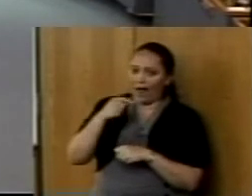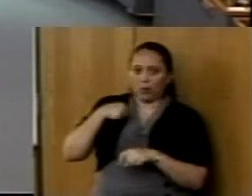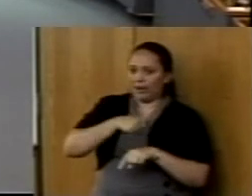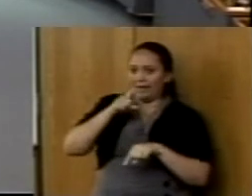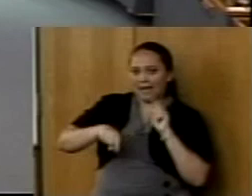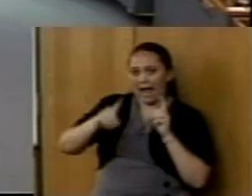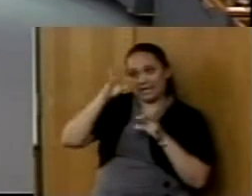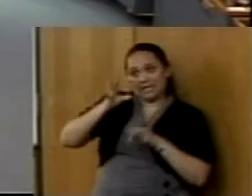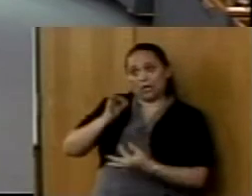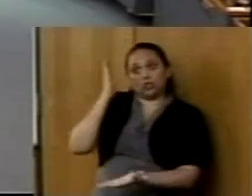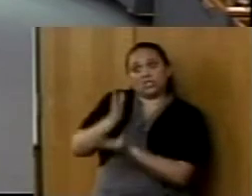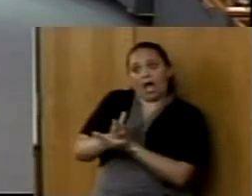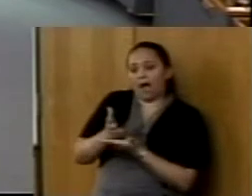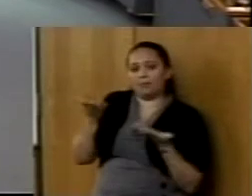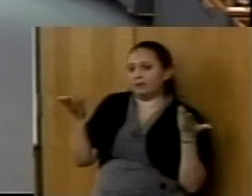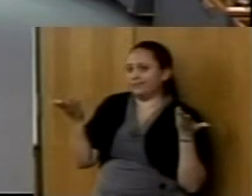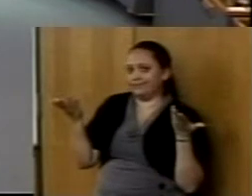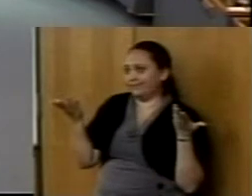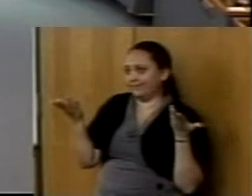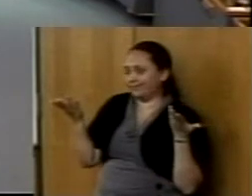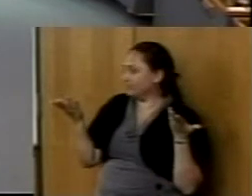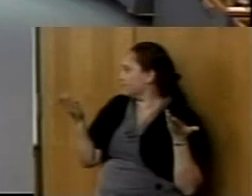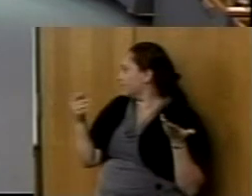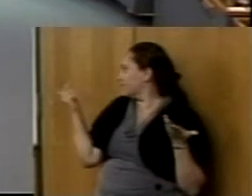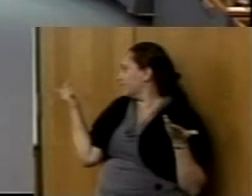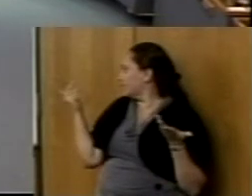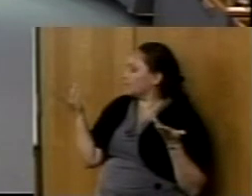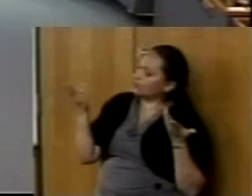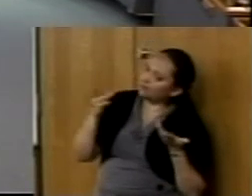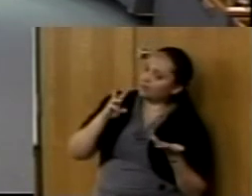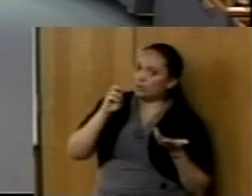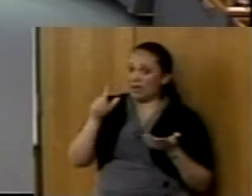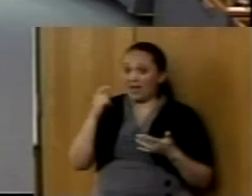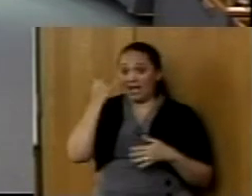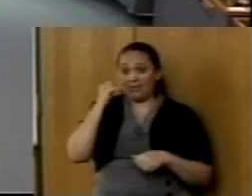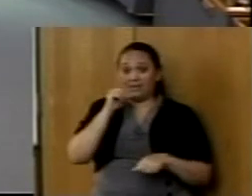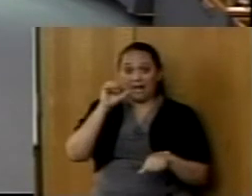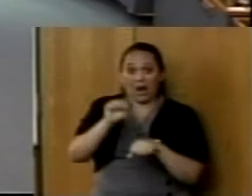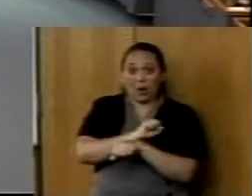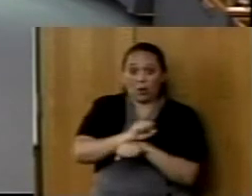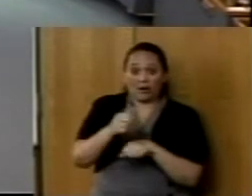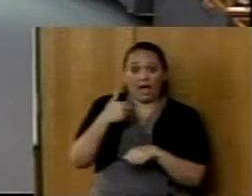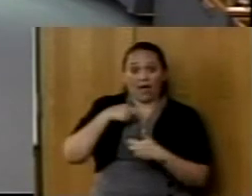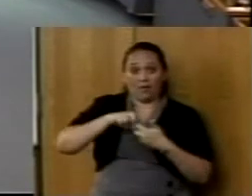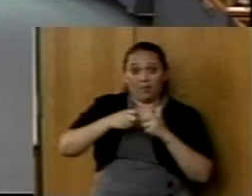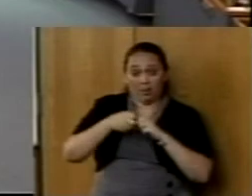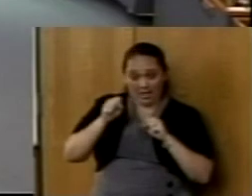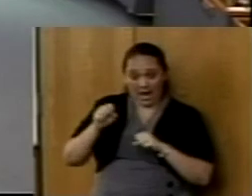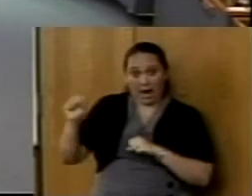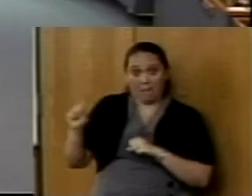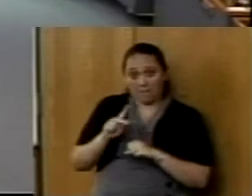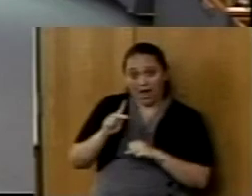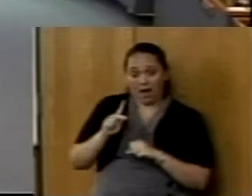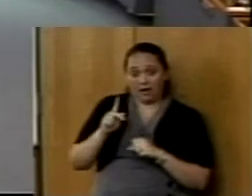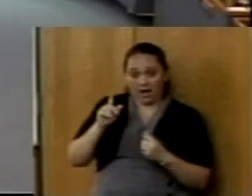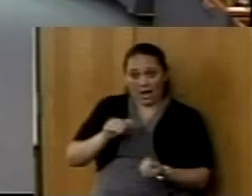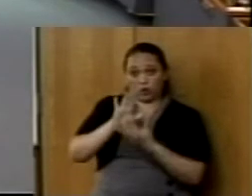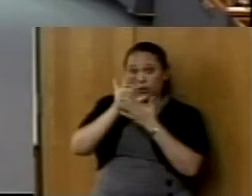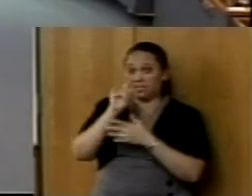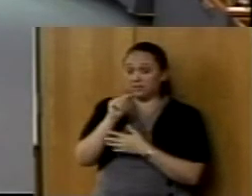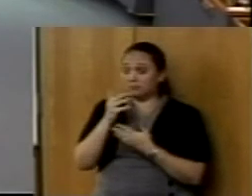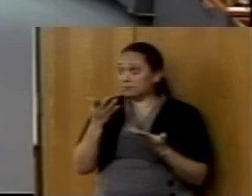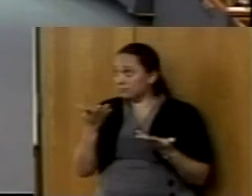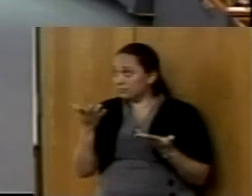it. Well, if it doesn't work or there's a problem, can we come back and address it? That's